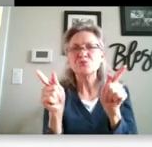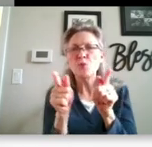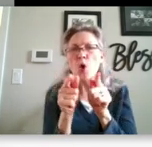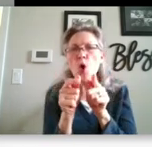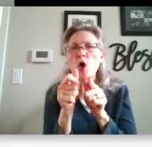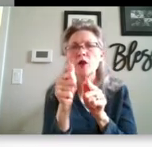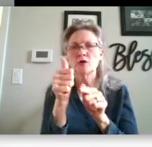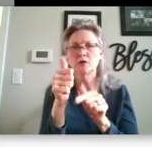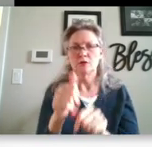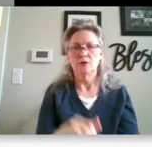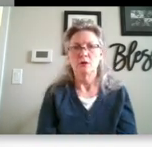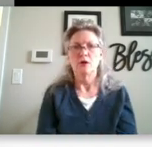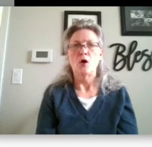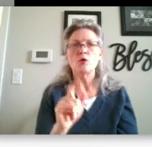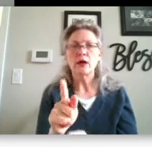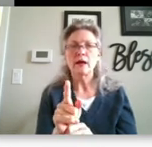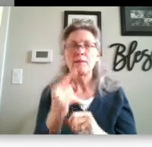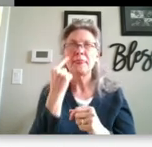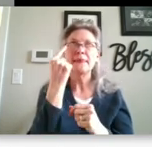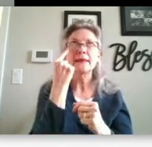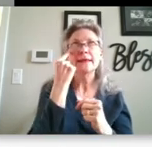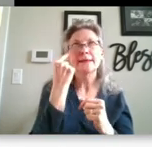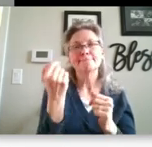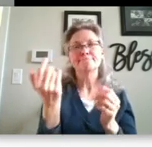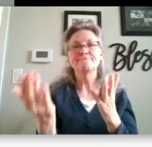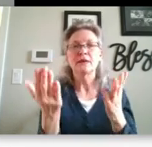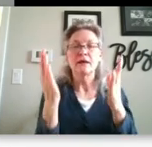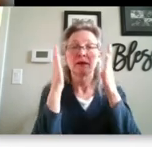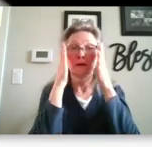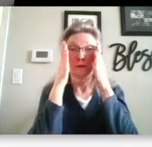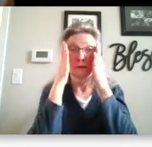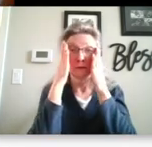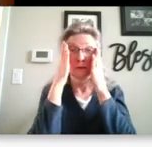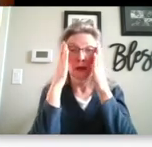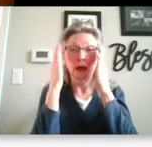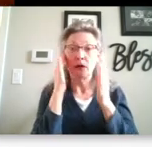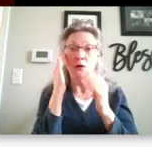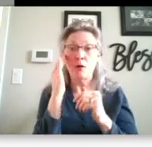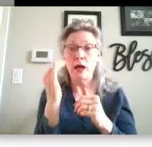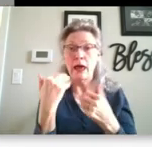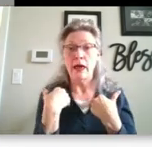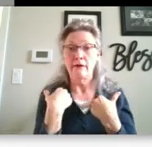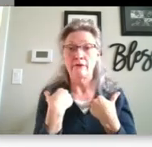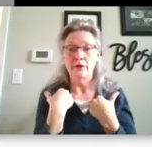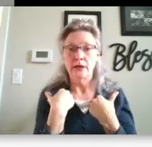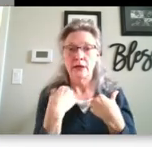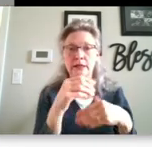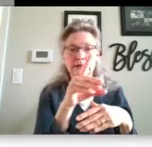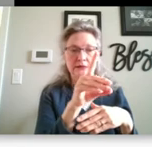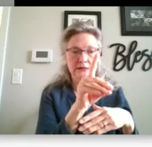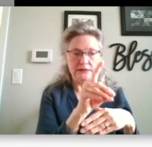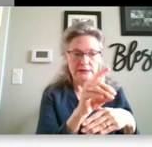problem. Now I'm thinking, if I think back to my chart, I know I have